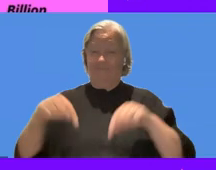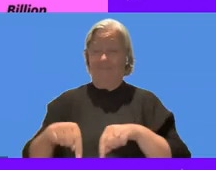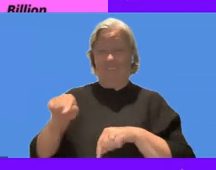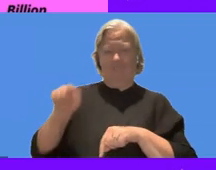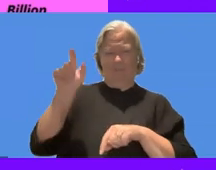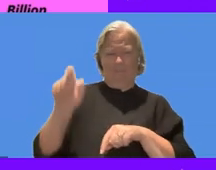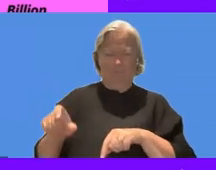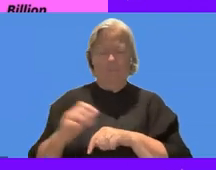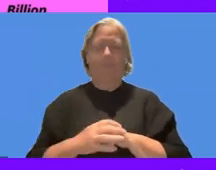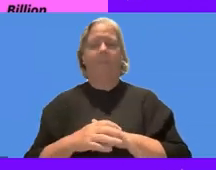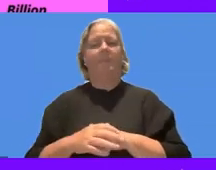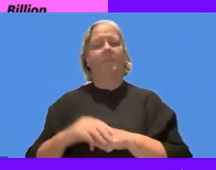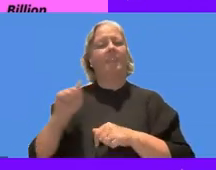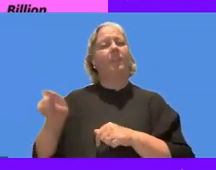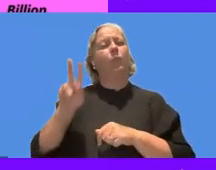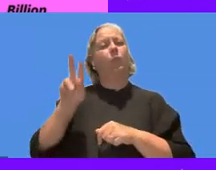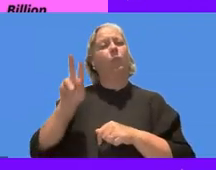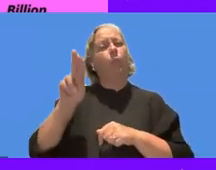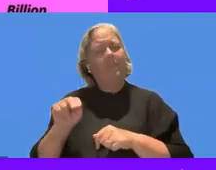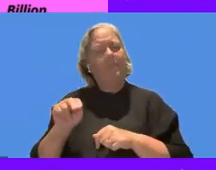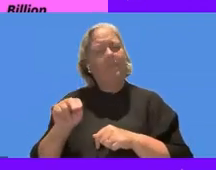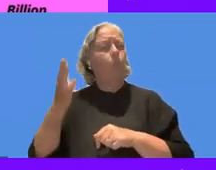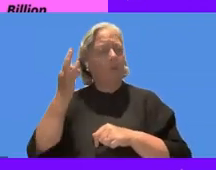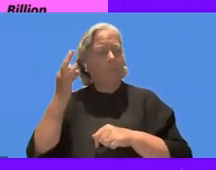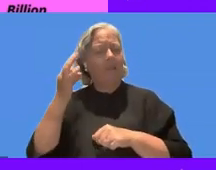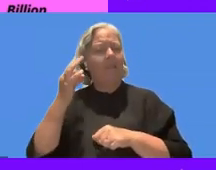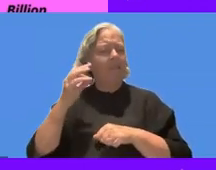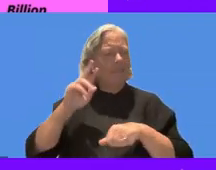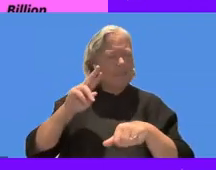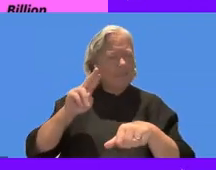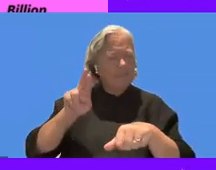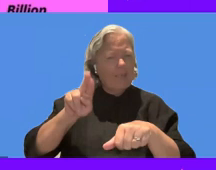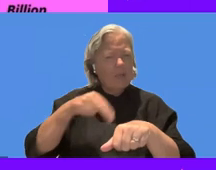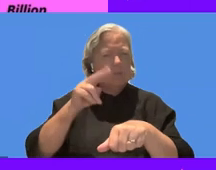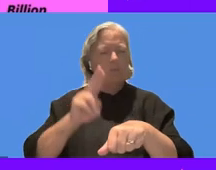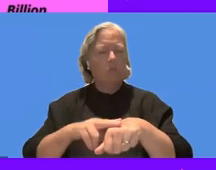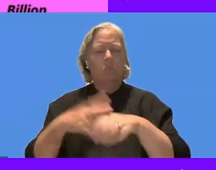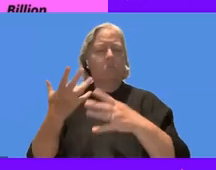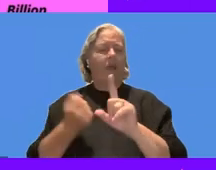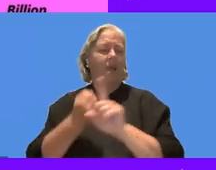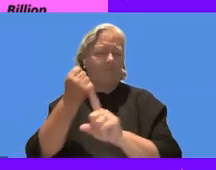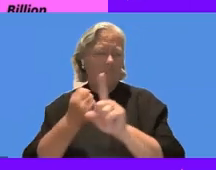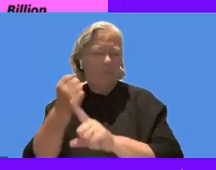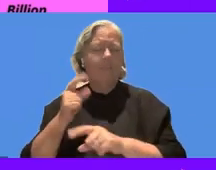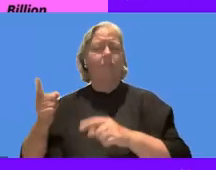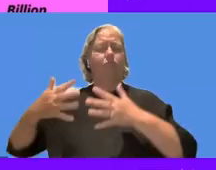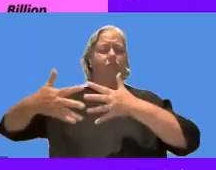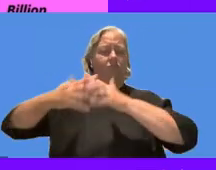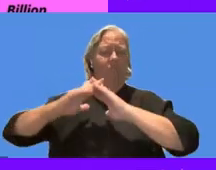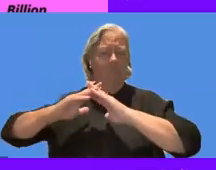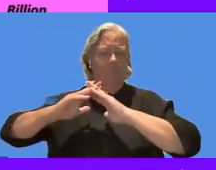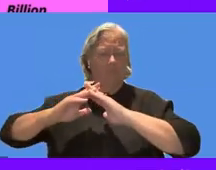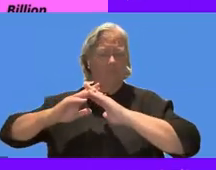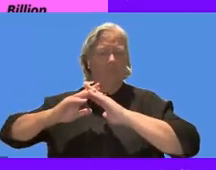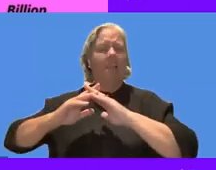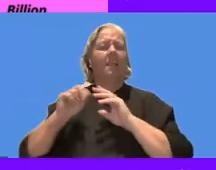is a UN Women National Gender Youth Advocate, founder of an organization called Callisto Youth, as well as